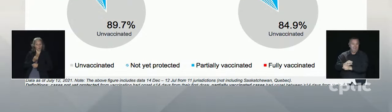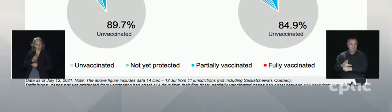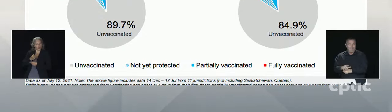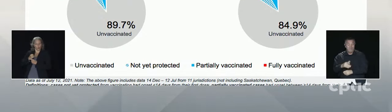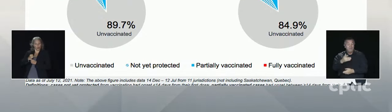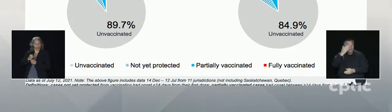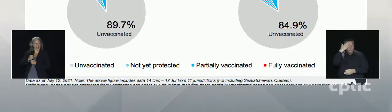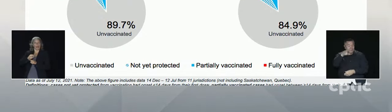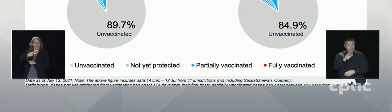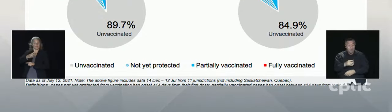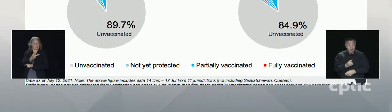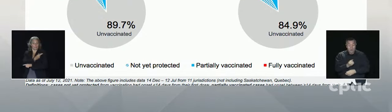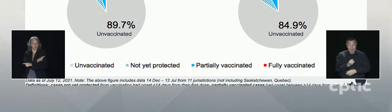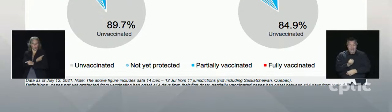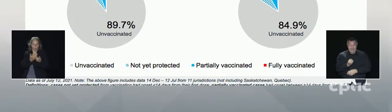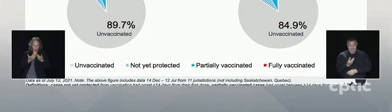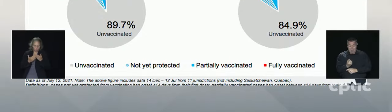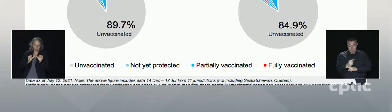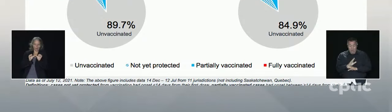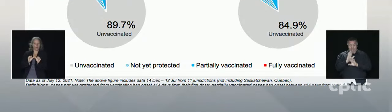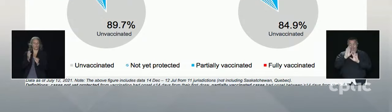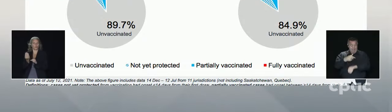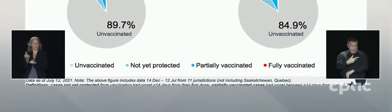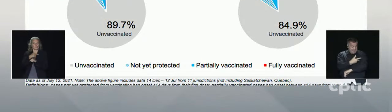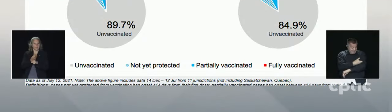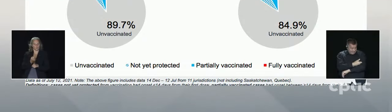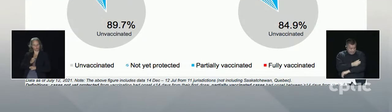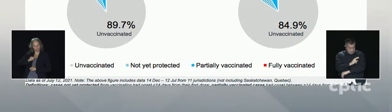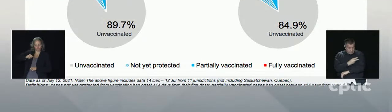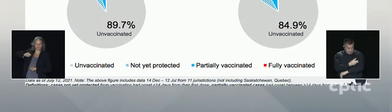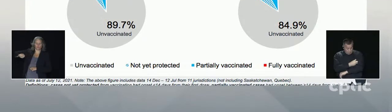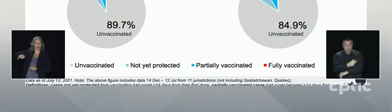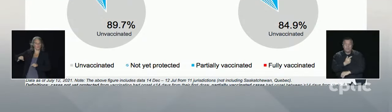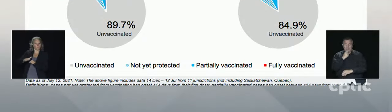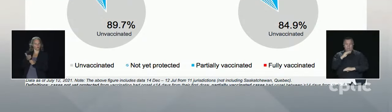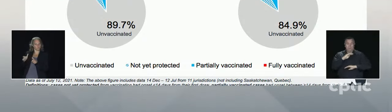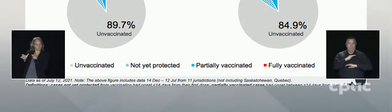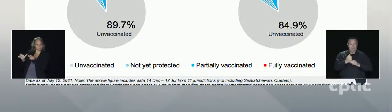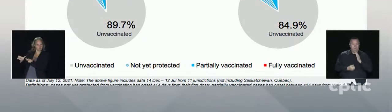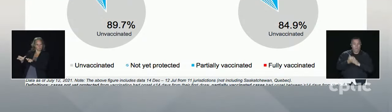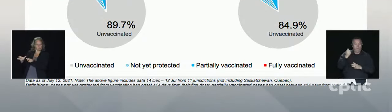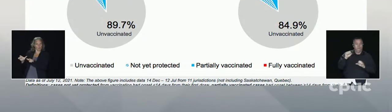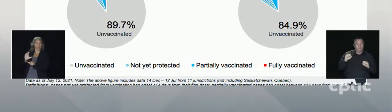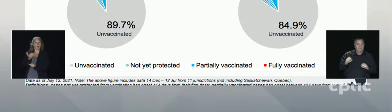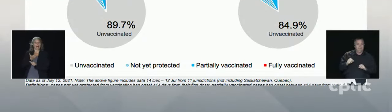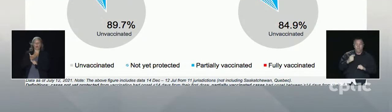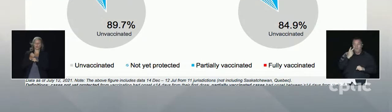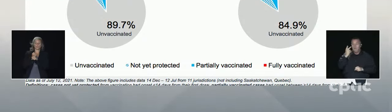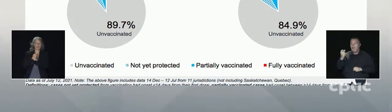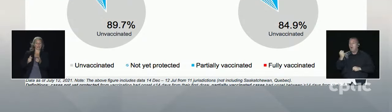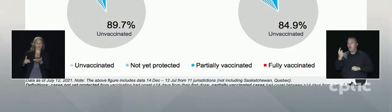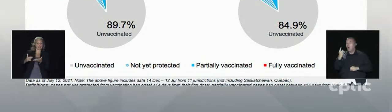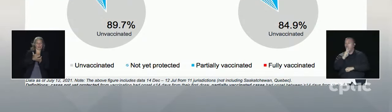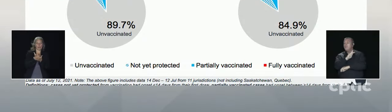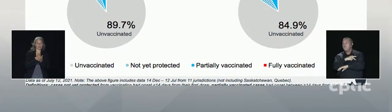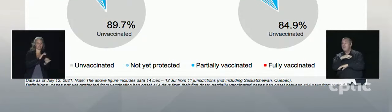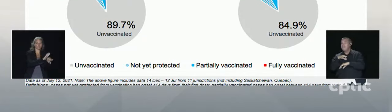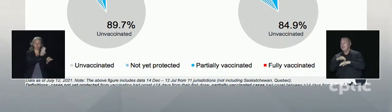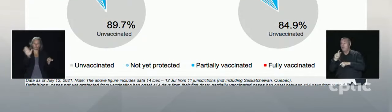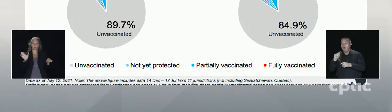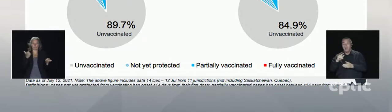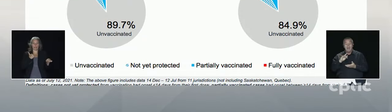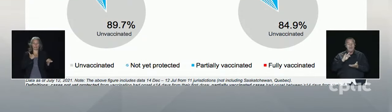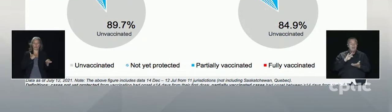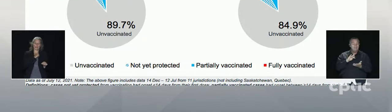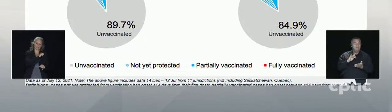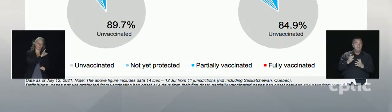optimal protection. Based on data from 11 provinces and territories for mid-December to July the